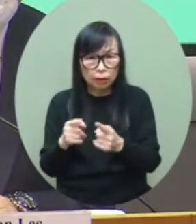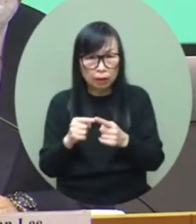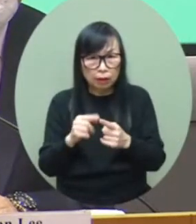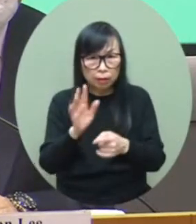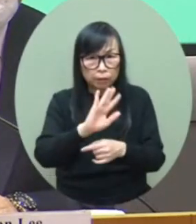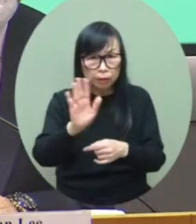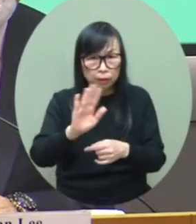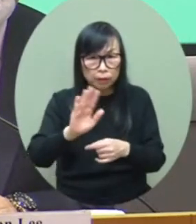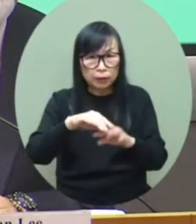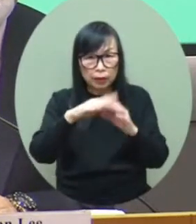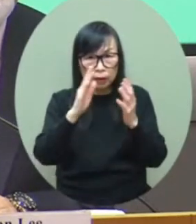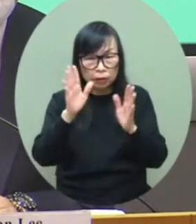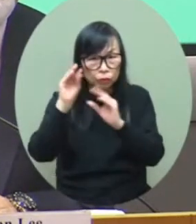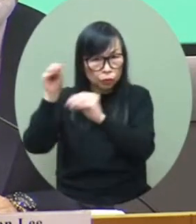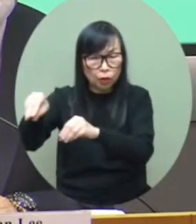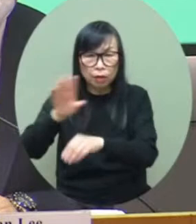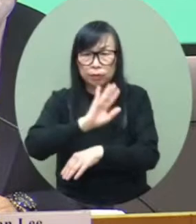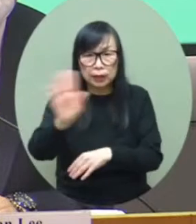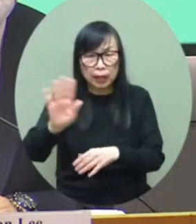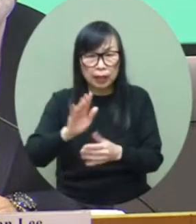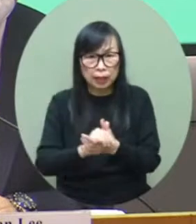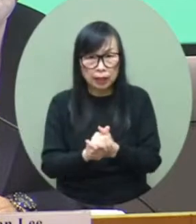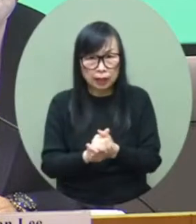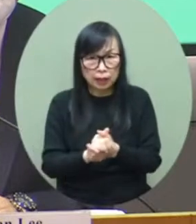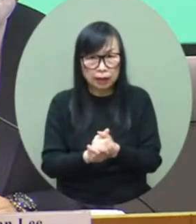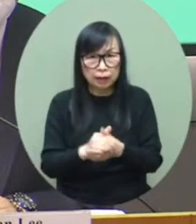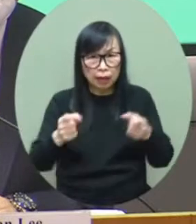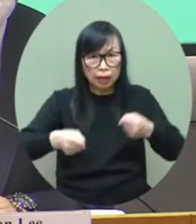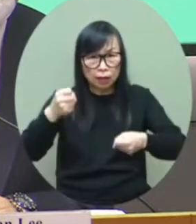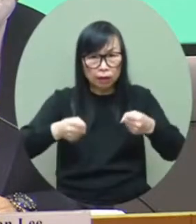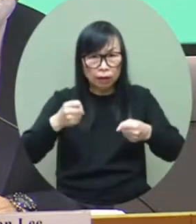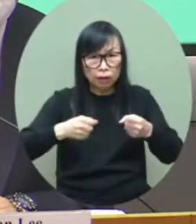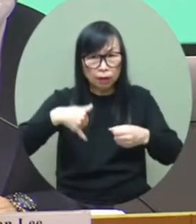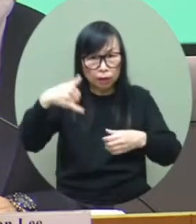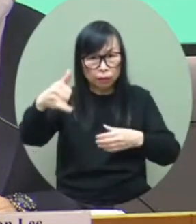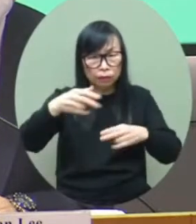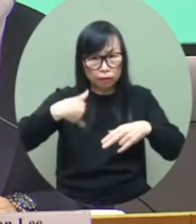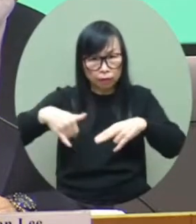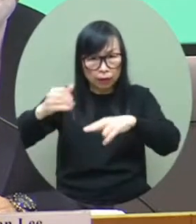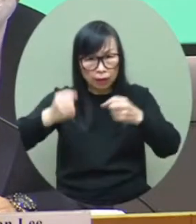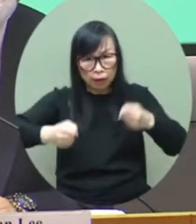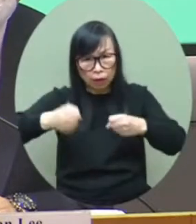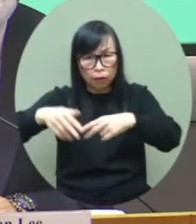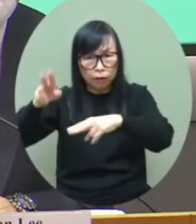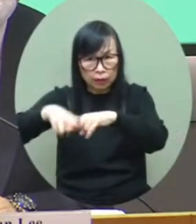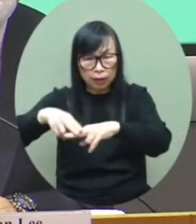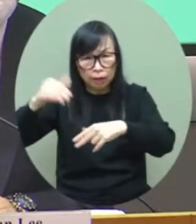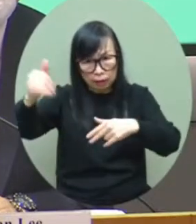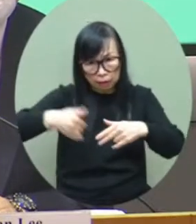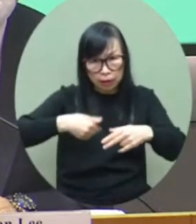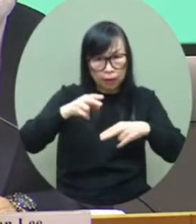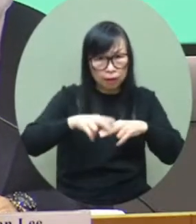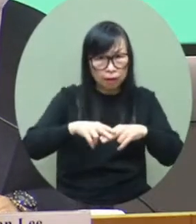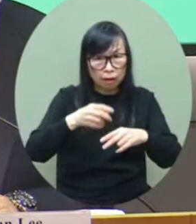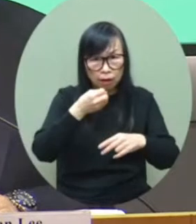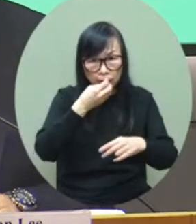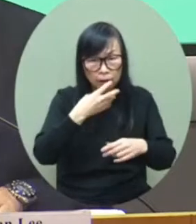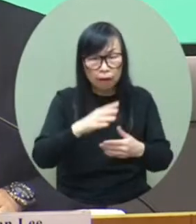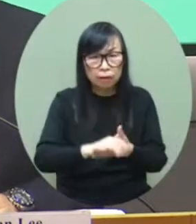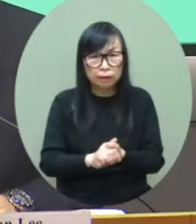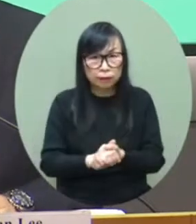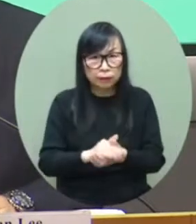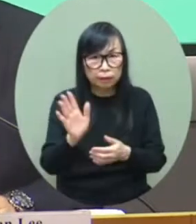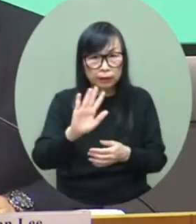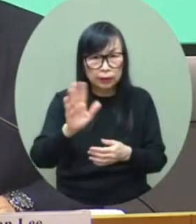booking arrangement, and travelers will no longer need to make a booking in advance to travel between Hong Kong and